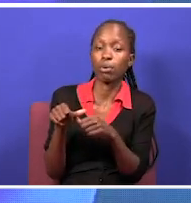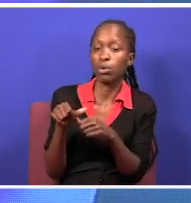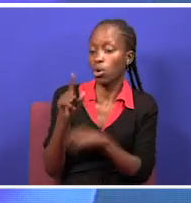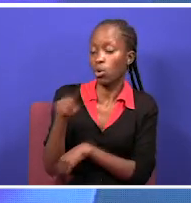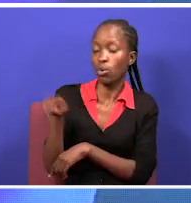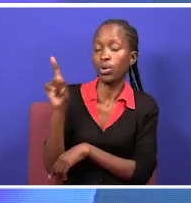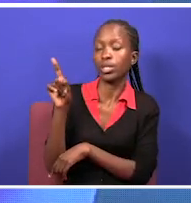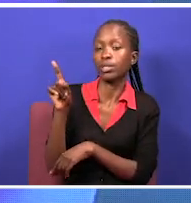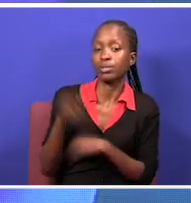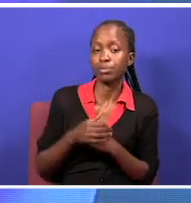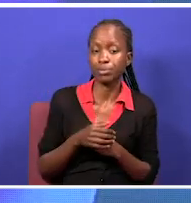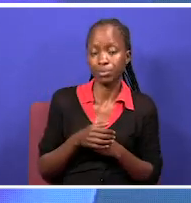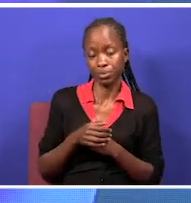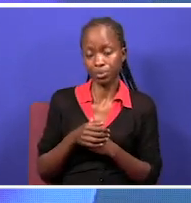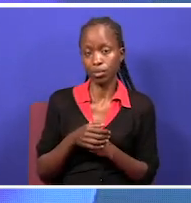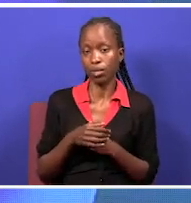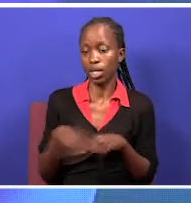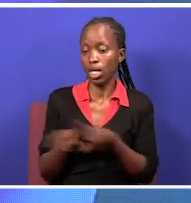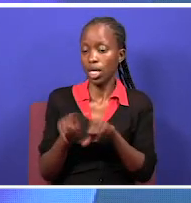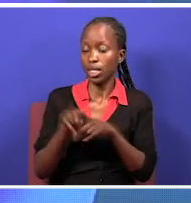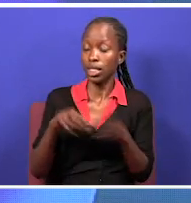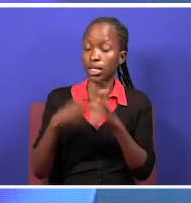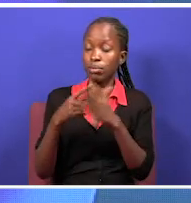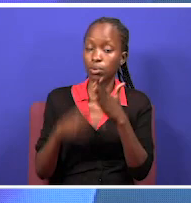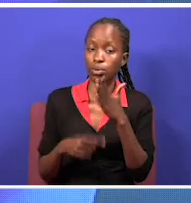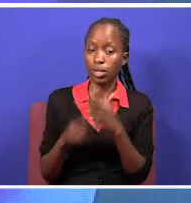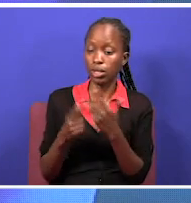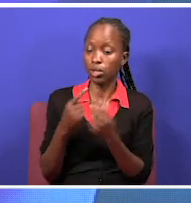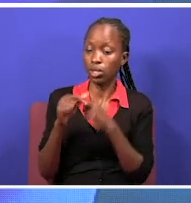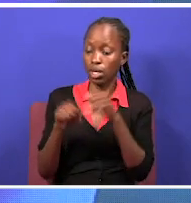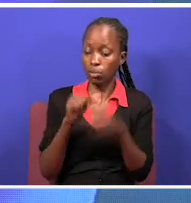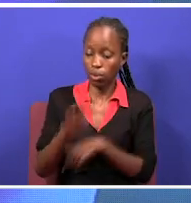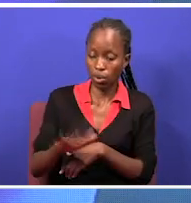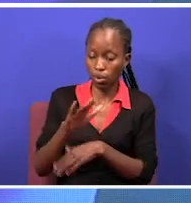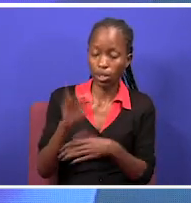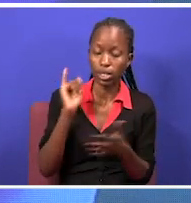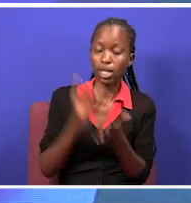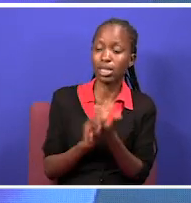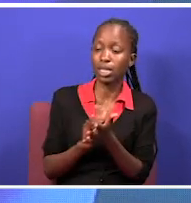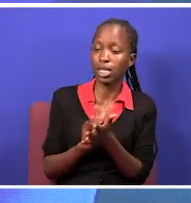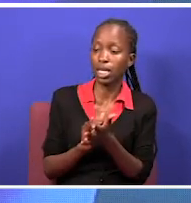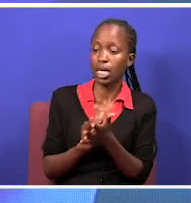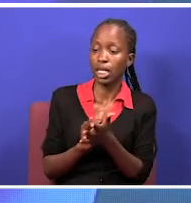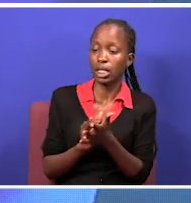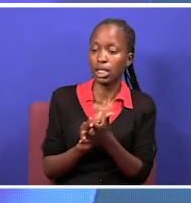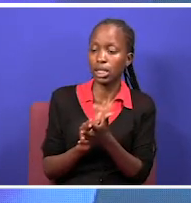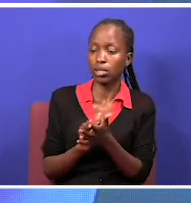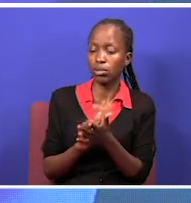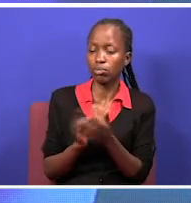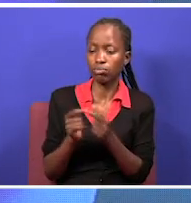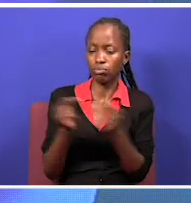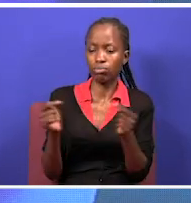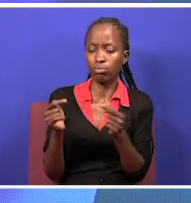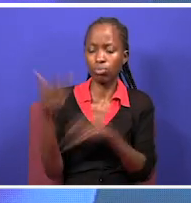Correcting. This refers to pointing out areas that are in contradiction to the word of God,